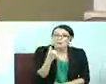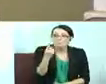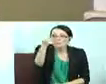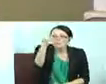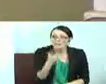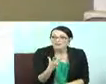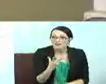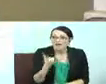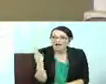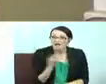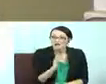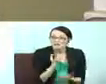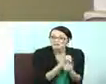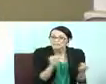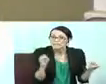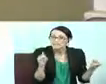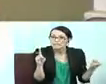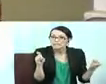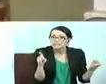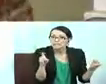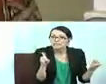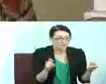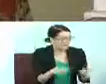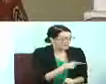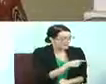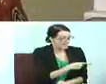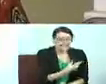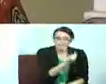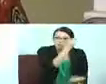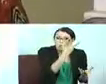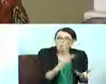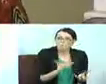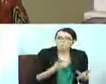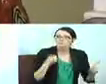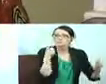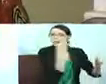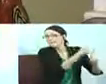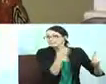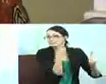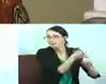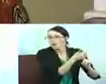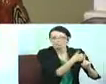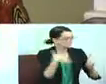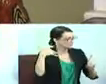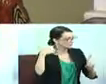that we are free? Jesus told us himself,